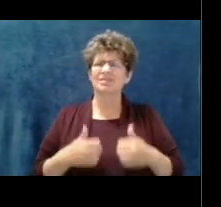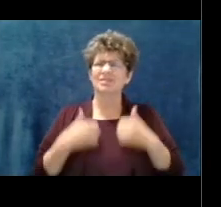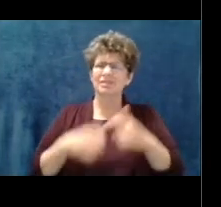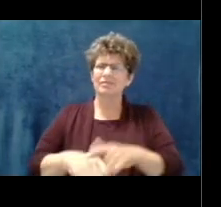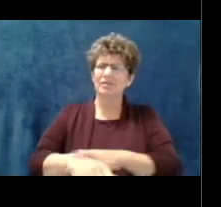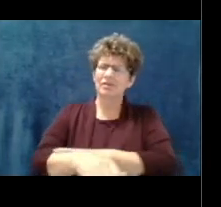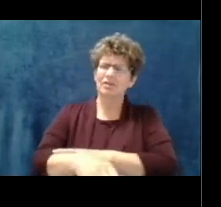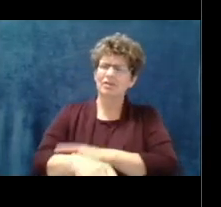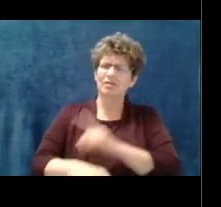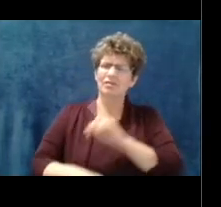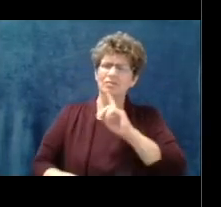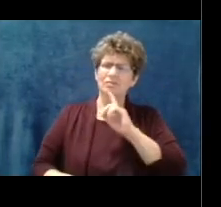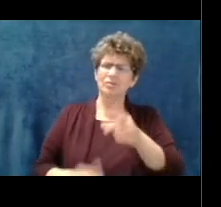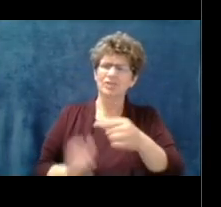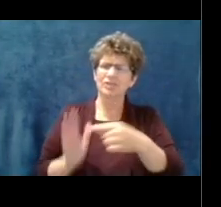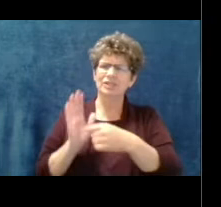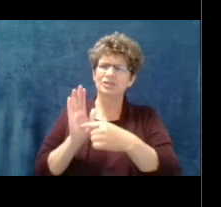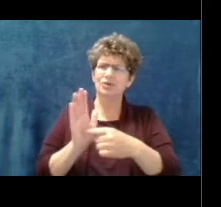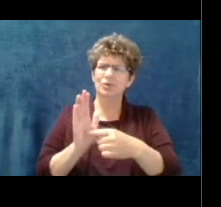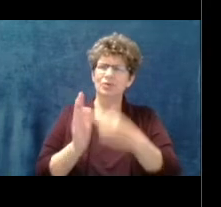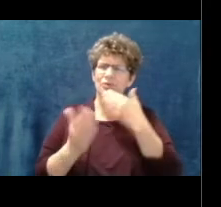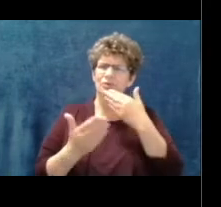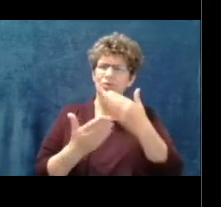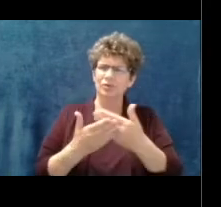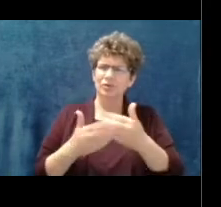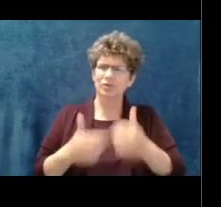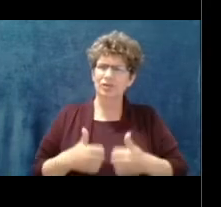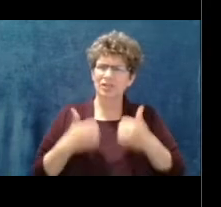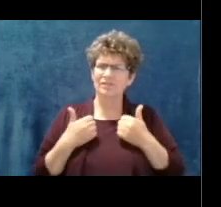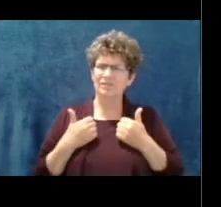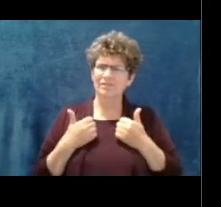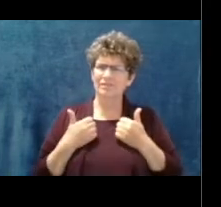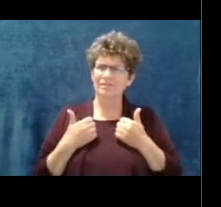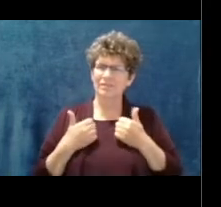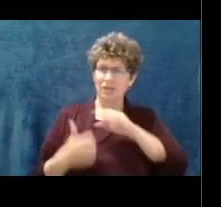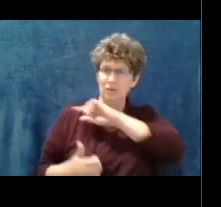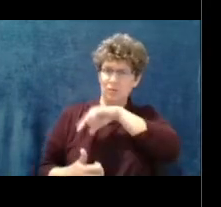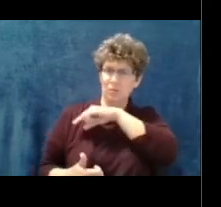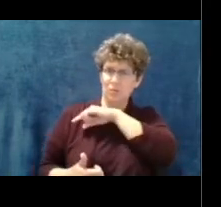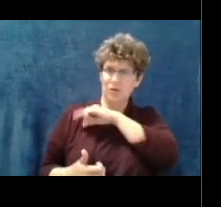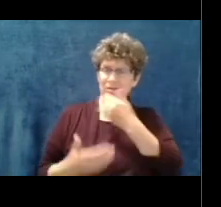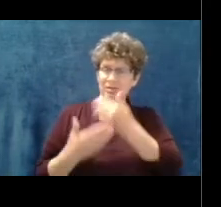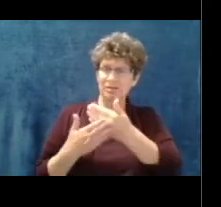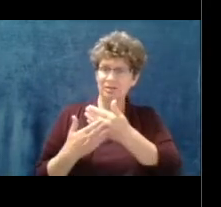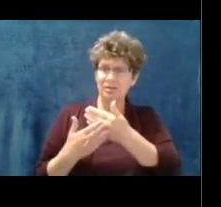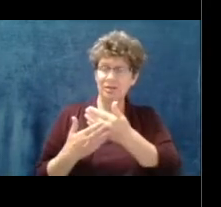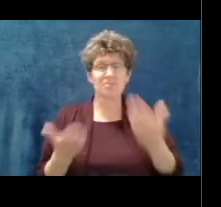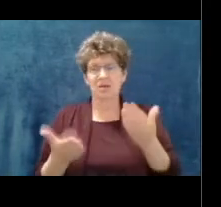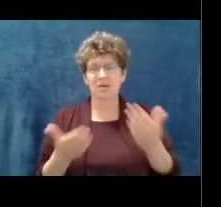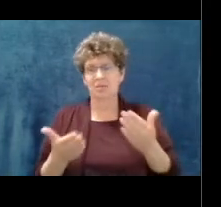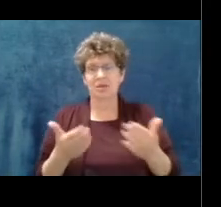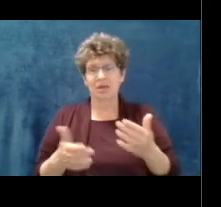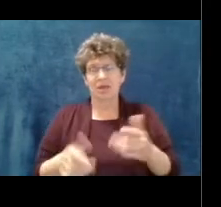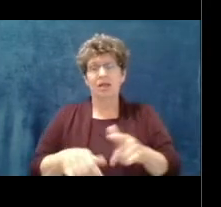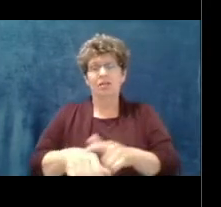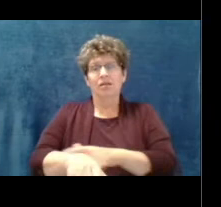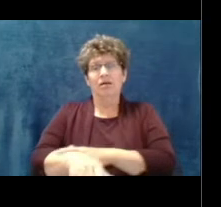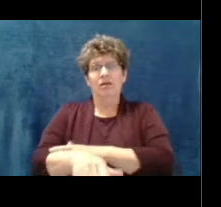capture quality of life, does it? Do you really want to live a longer life that's not a better life? Not